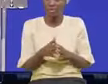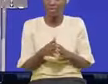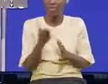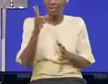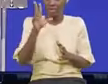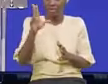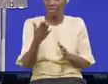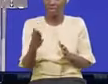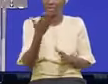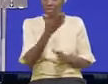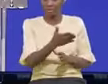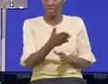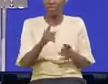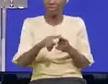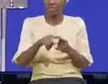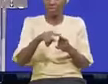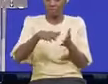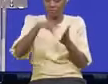Nutɔ miakpɔ le afia.